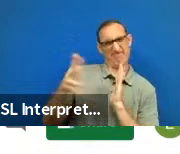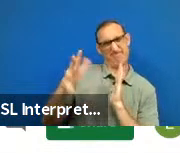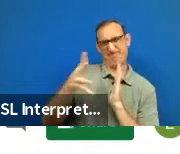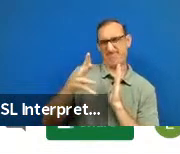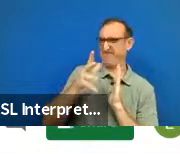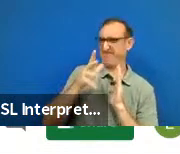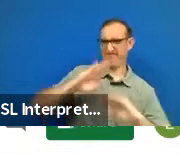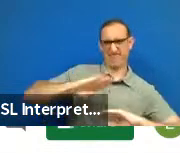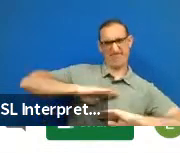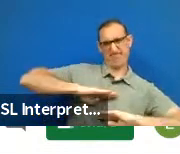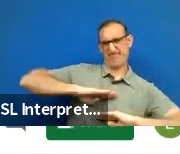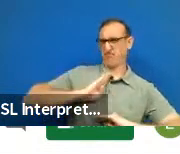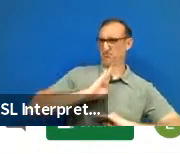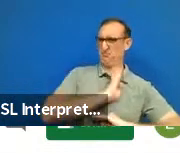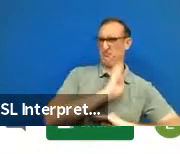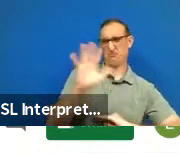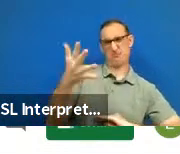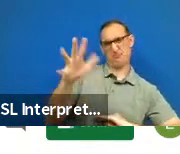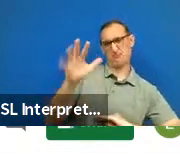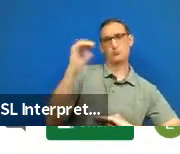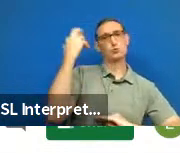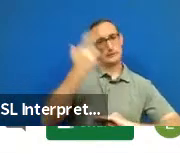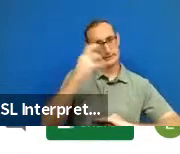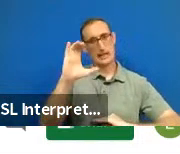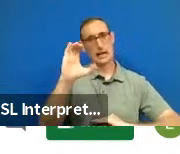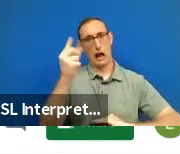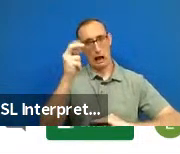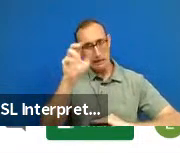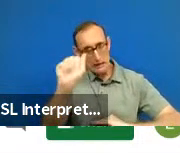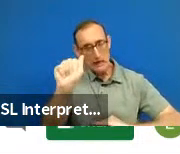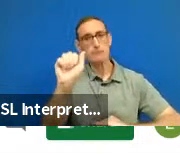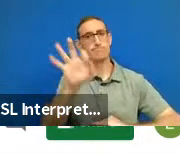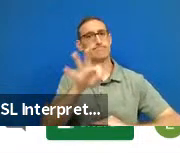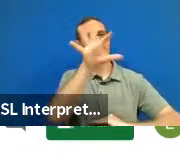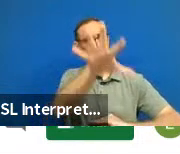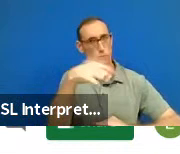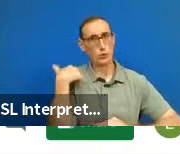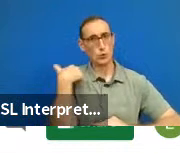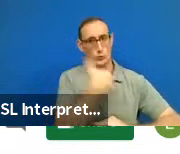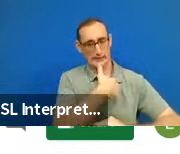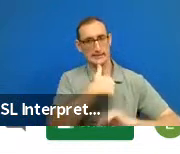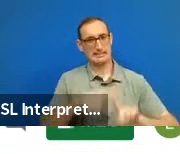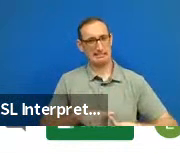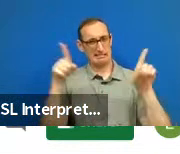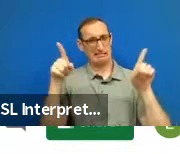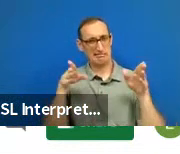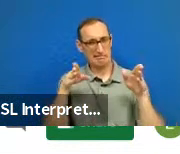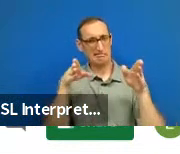trying to focus. I would like to see our discussion focus exactly on how do we